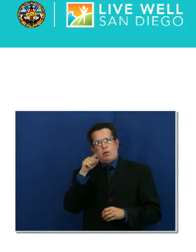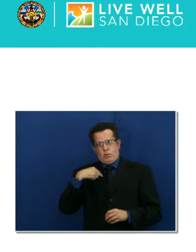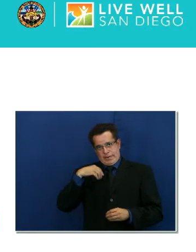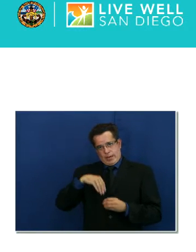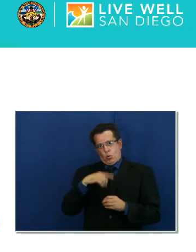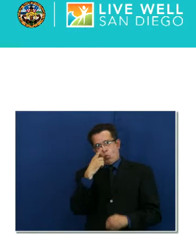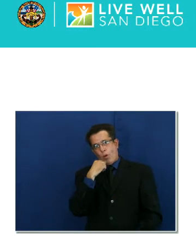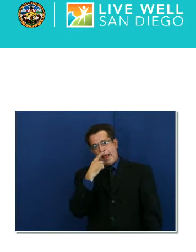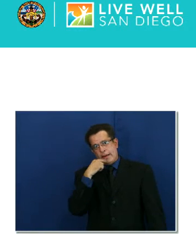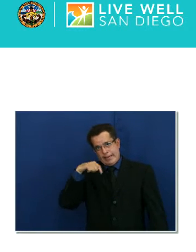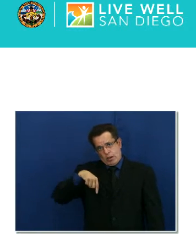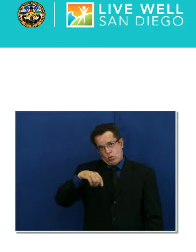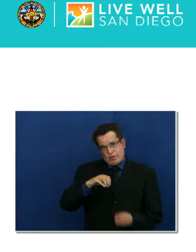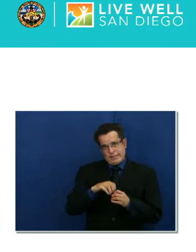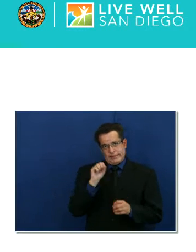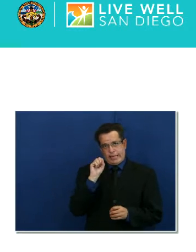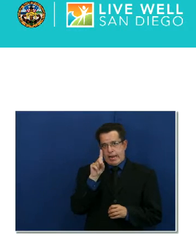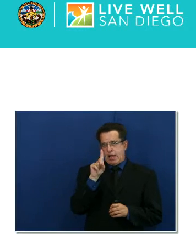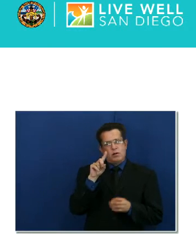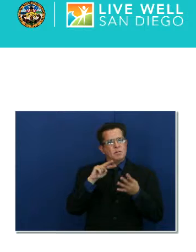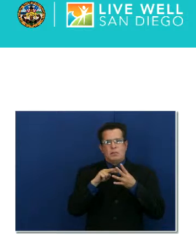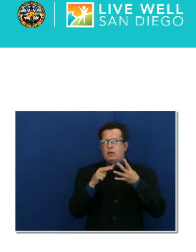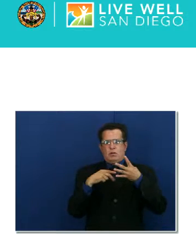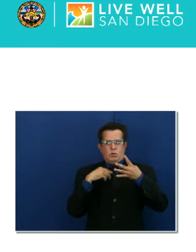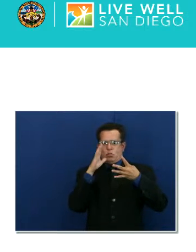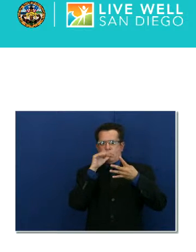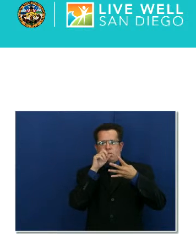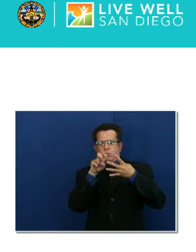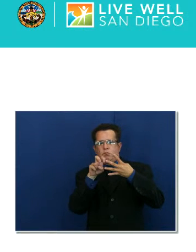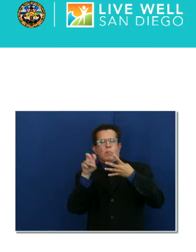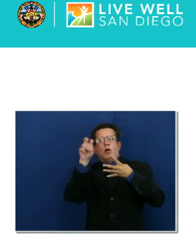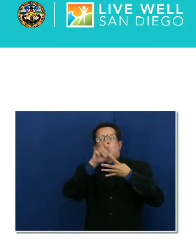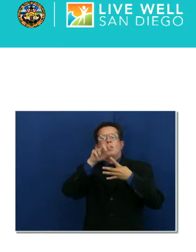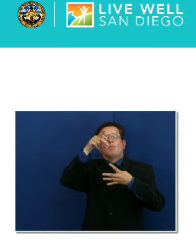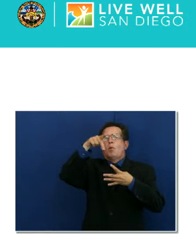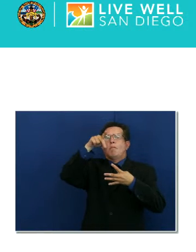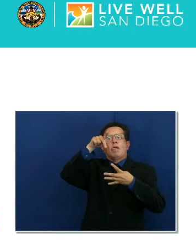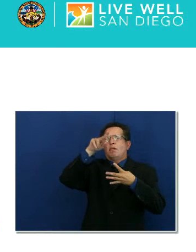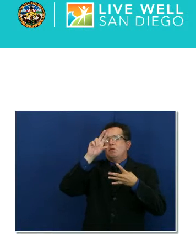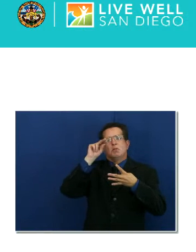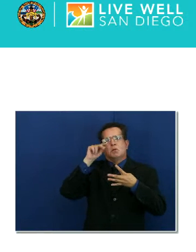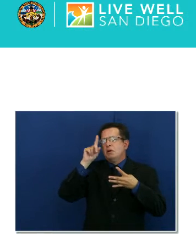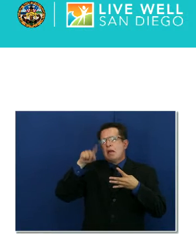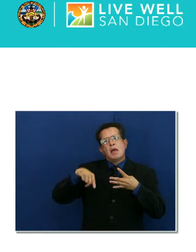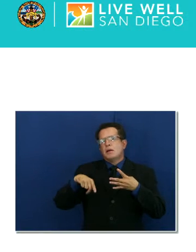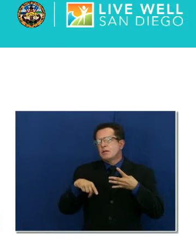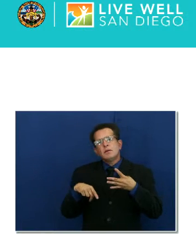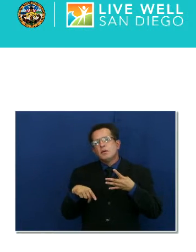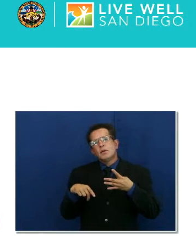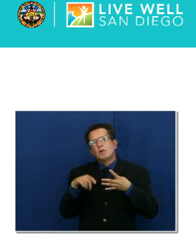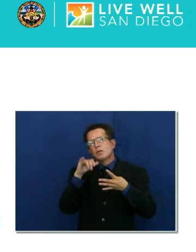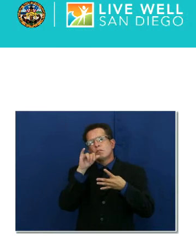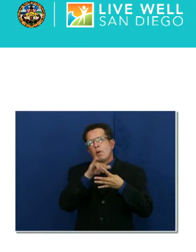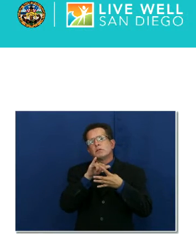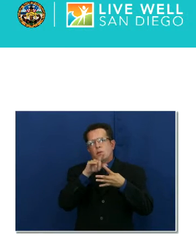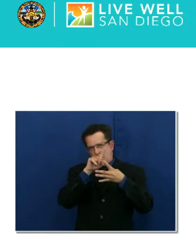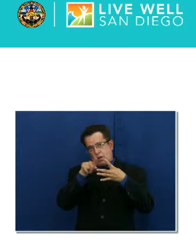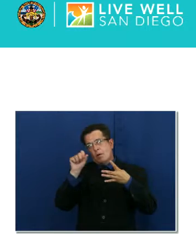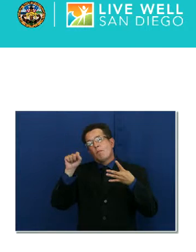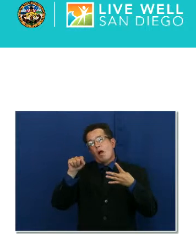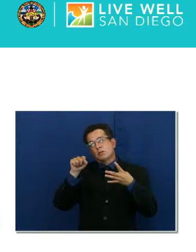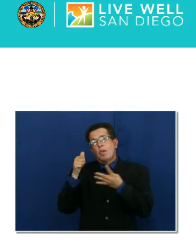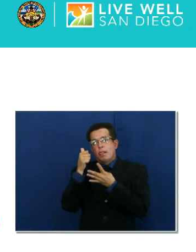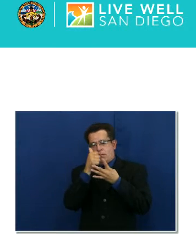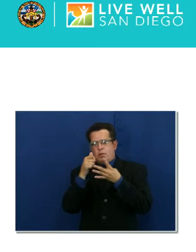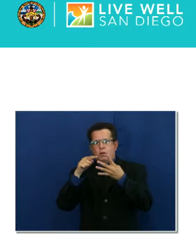tier. This metric will not move us to the purple tier, but it it will assist us in moving